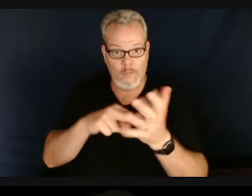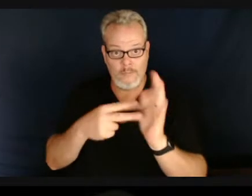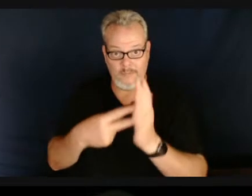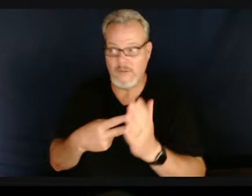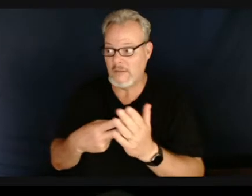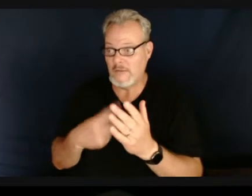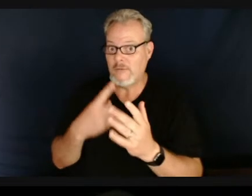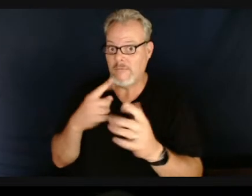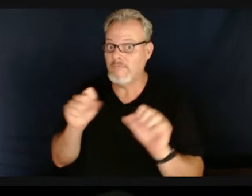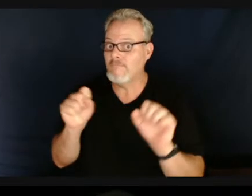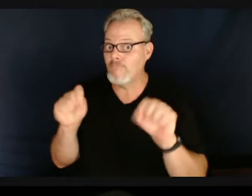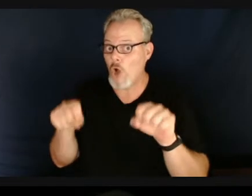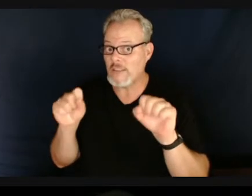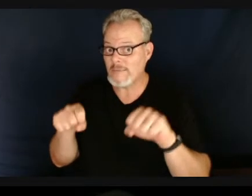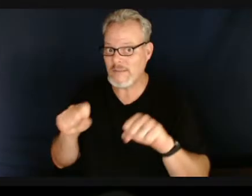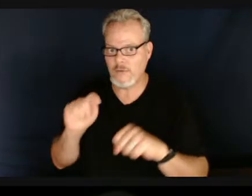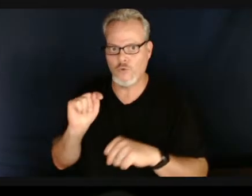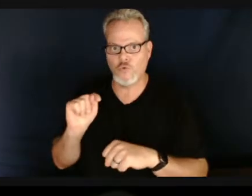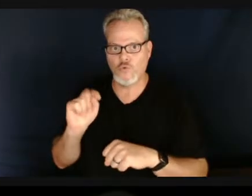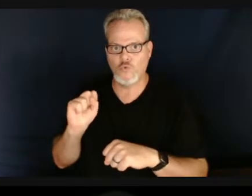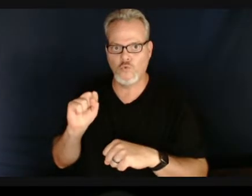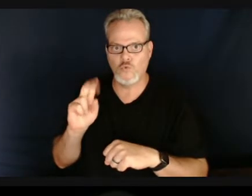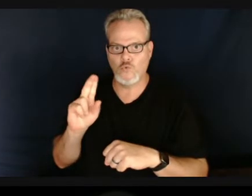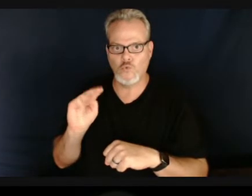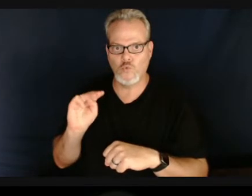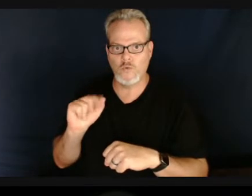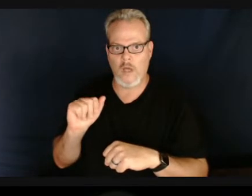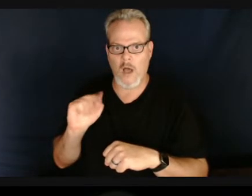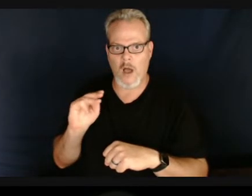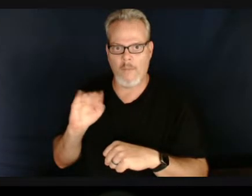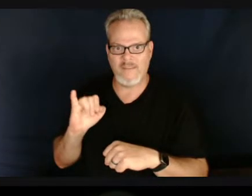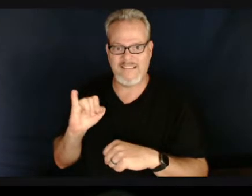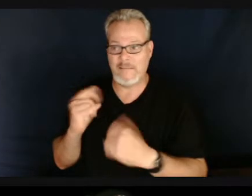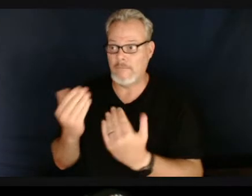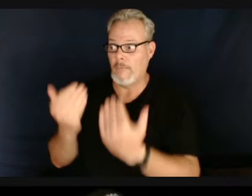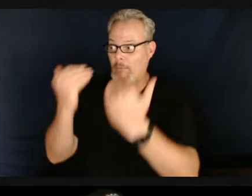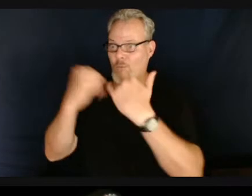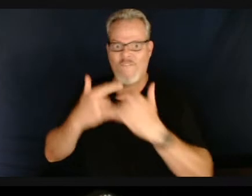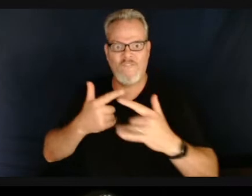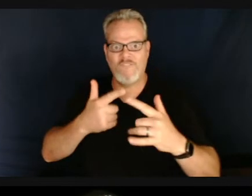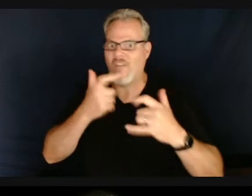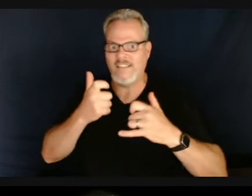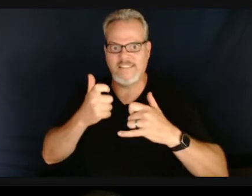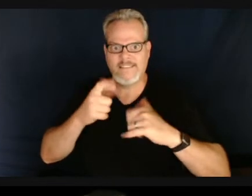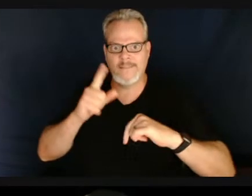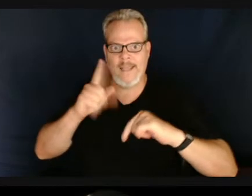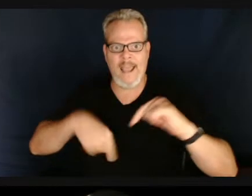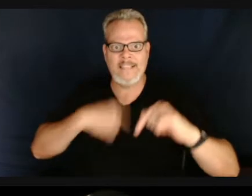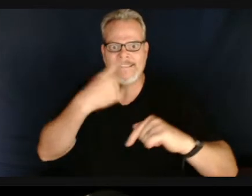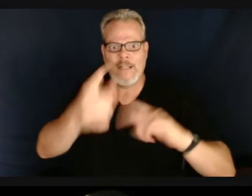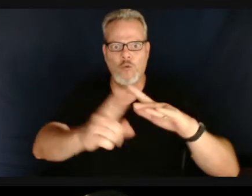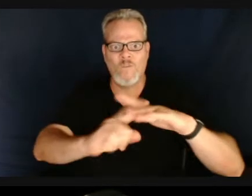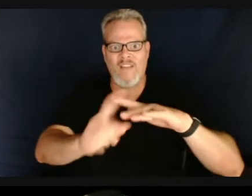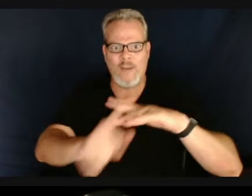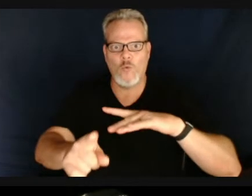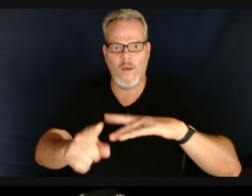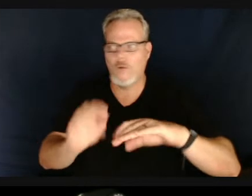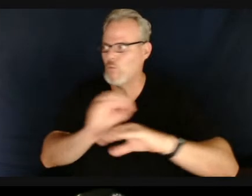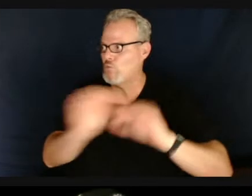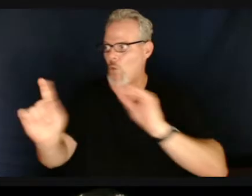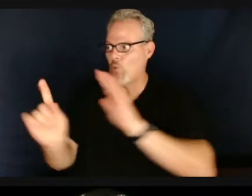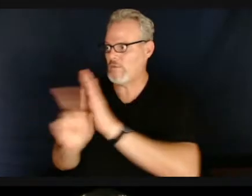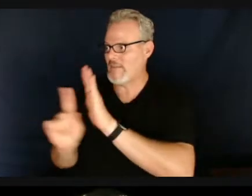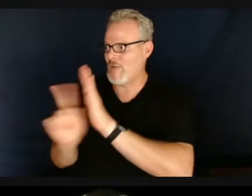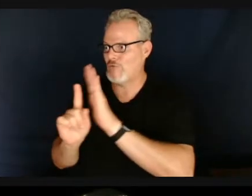local tsunami, and fast enough that there may not be time for anyone to tell you to evacuate, to sound any siren, to put